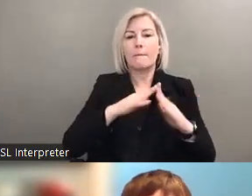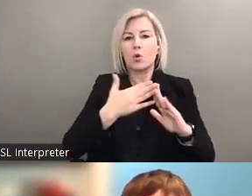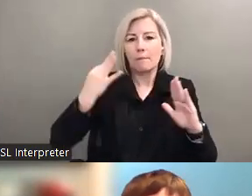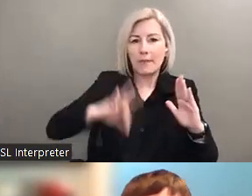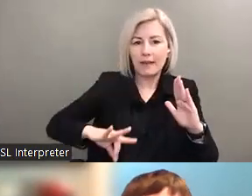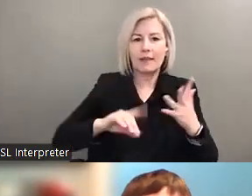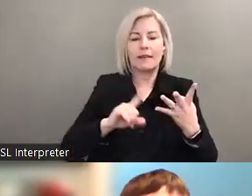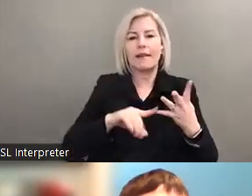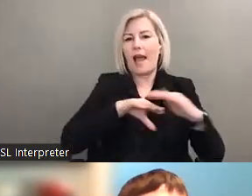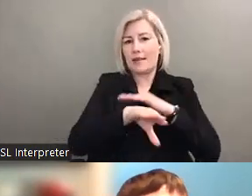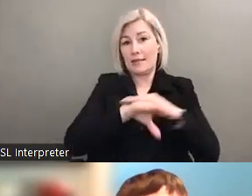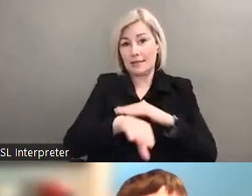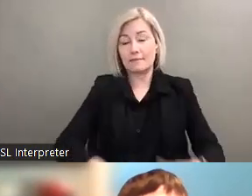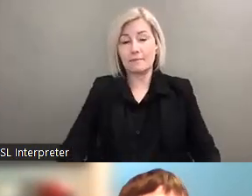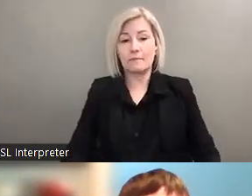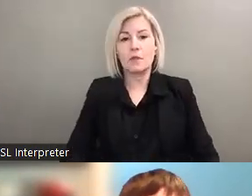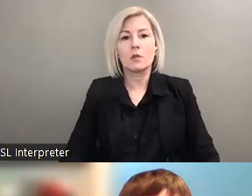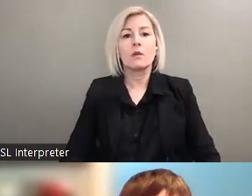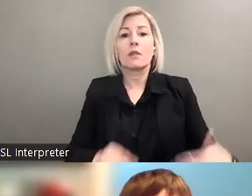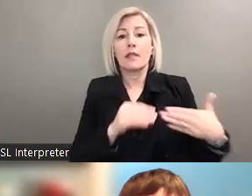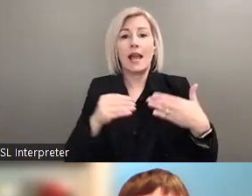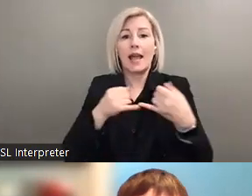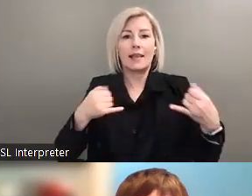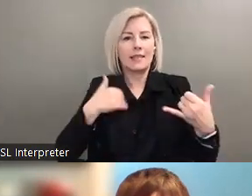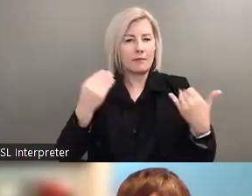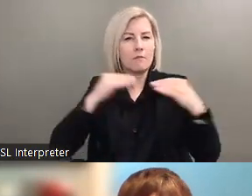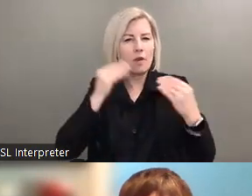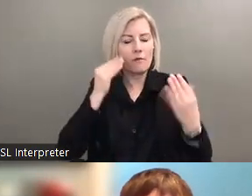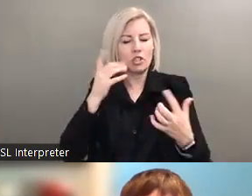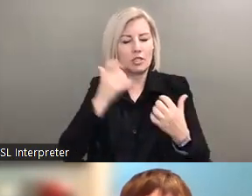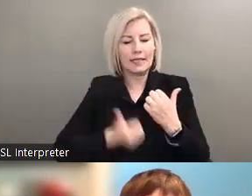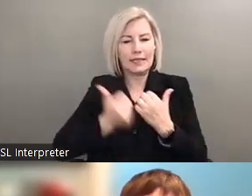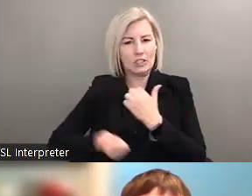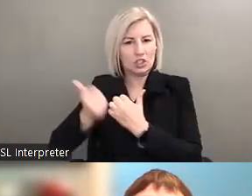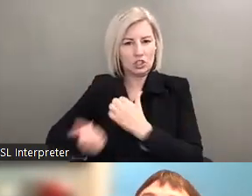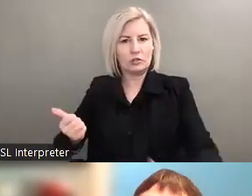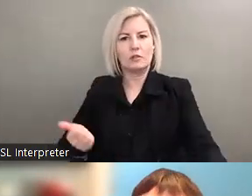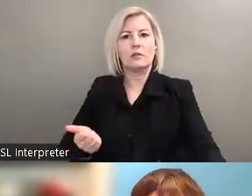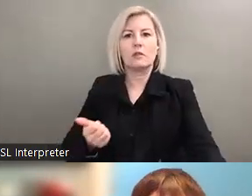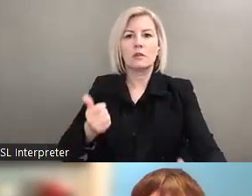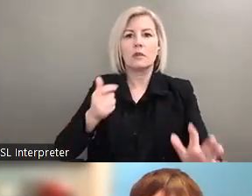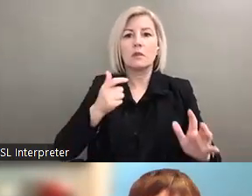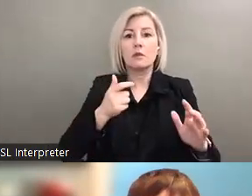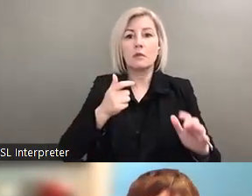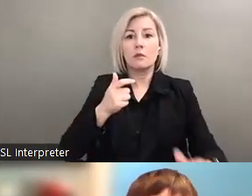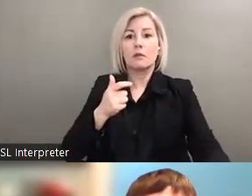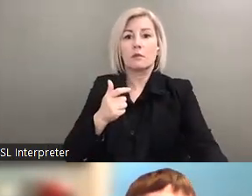access. The guidelines have more information on each of these criteria points, and as we talked about in the application,